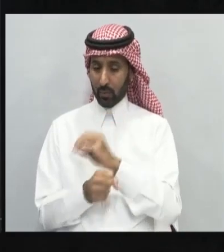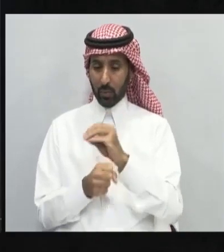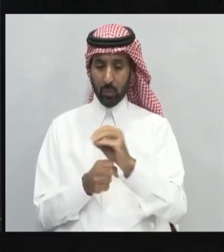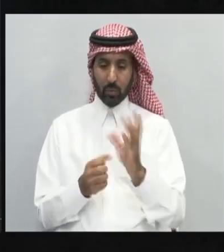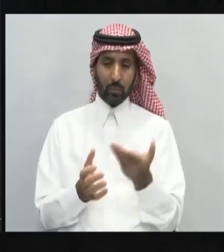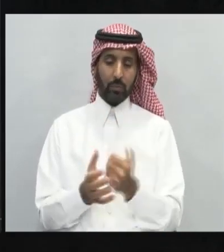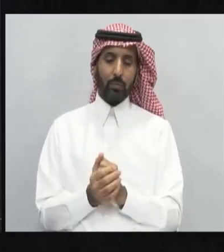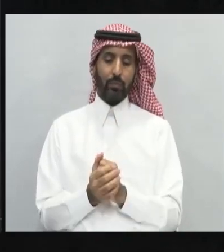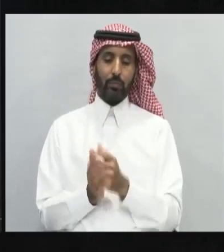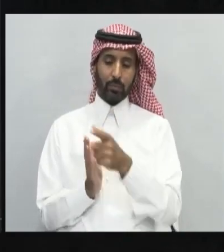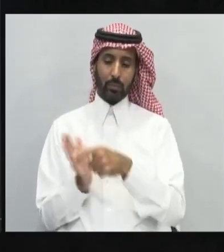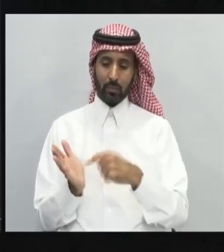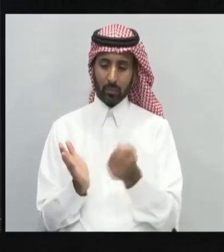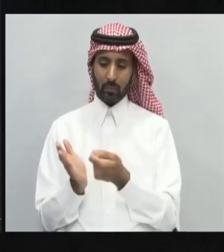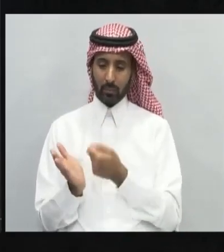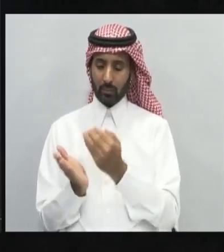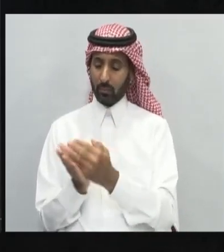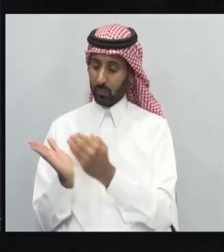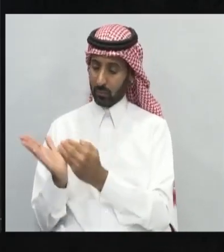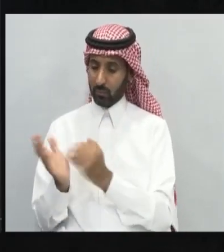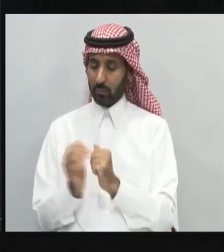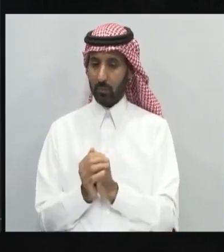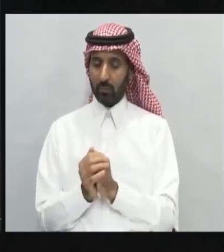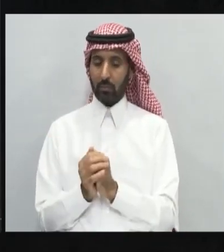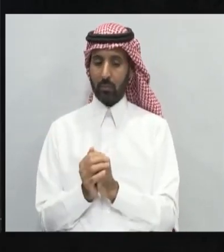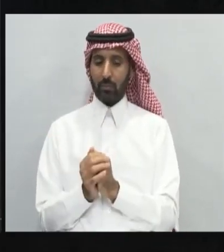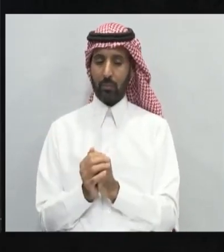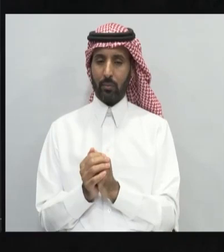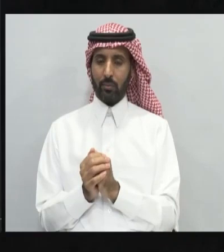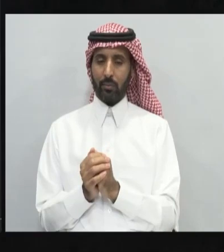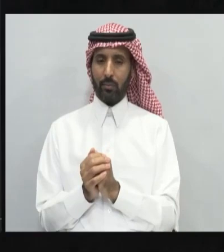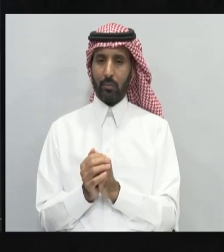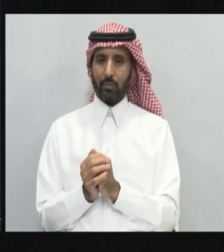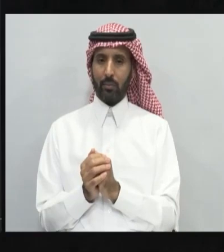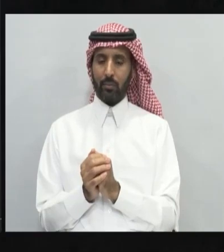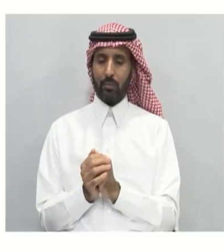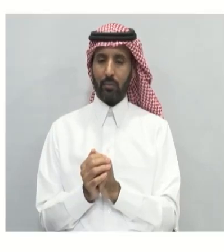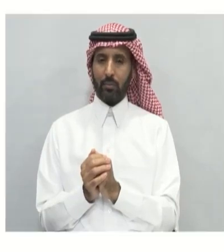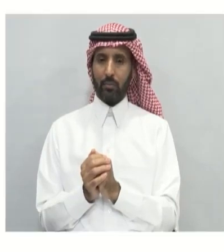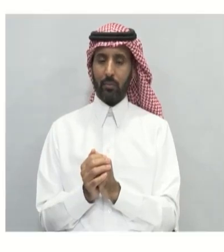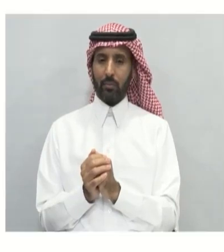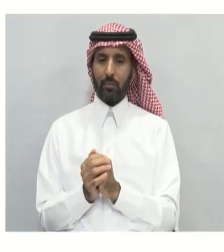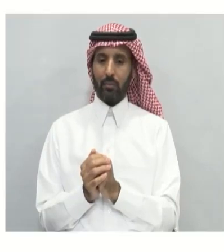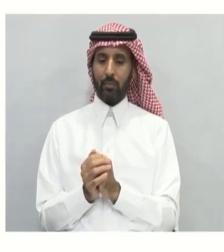to your uncle or to your aunt. You want them to get to, let's say, the hospital.